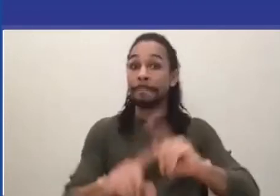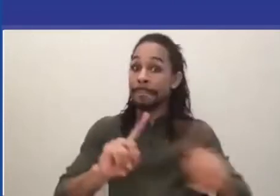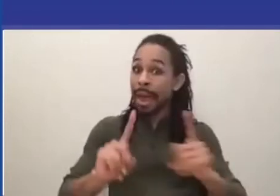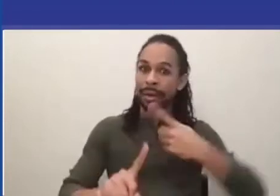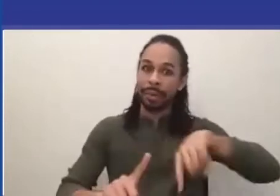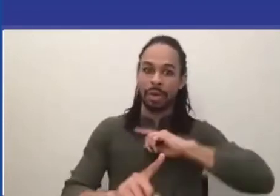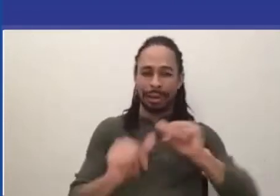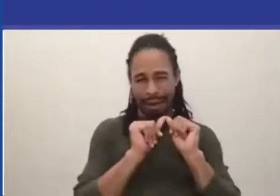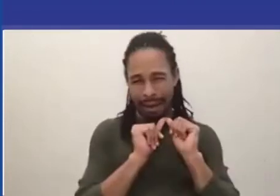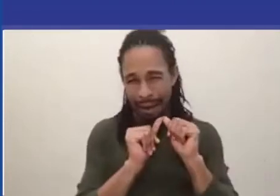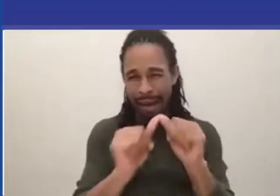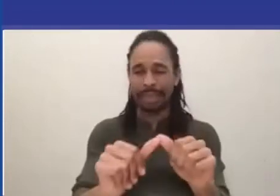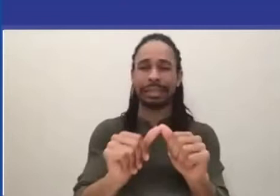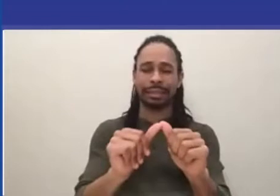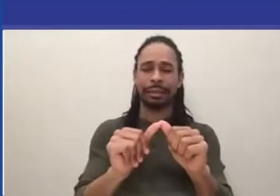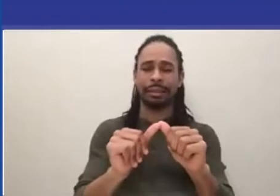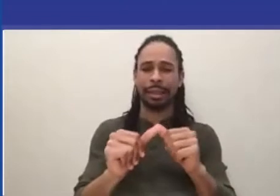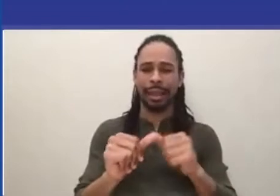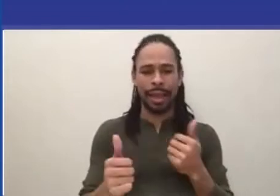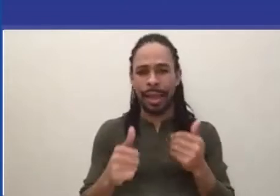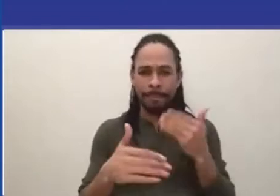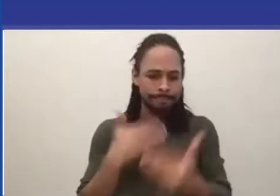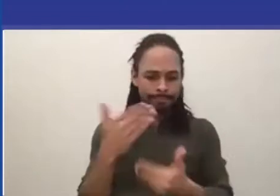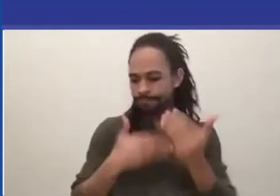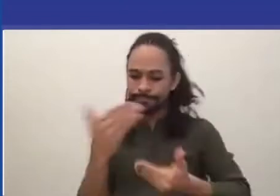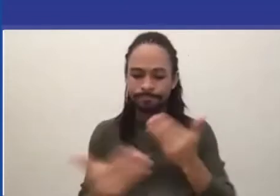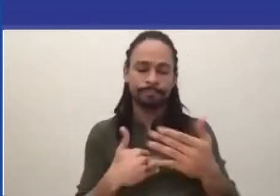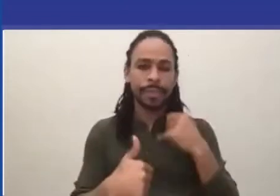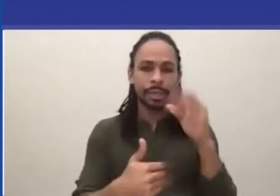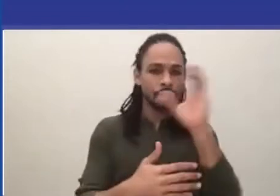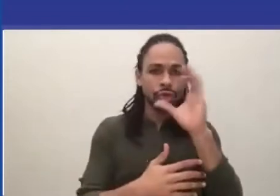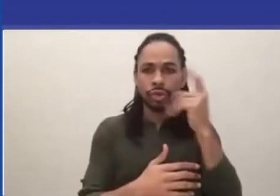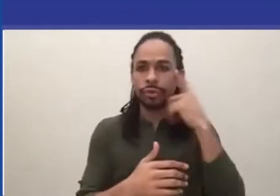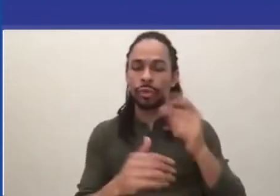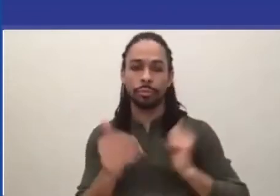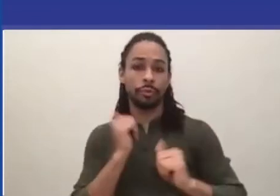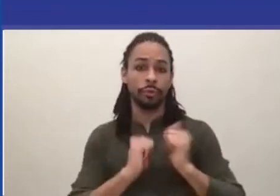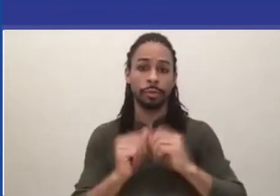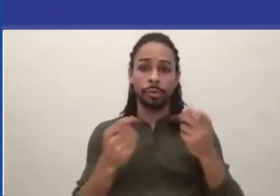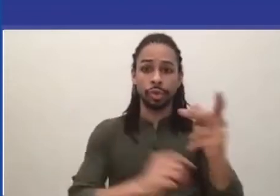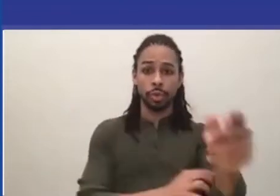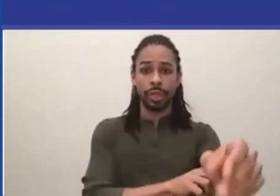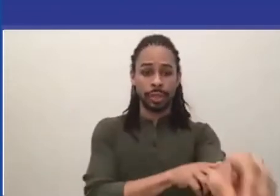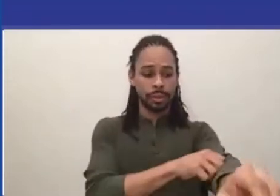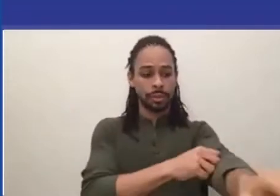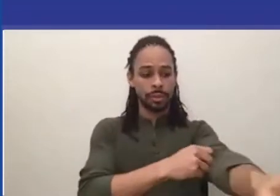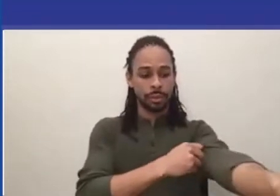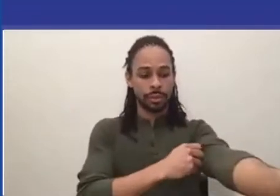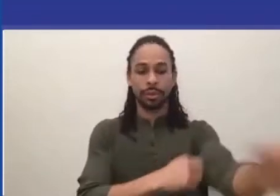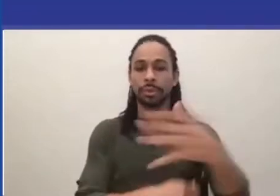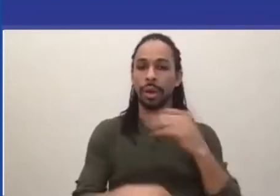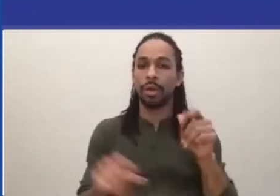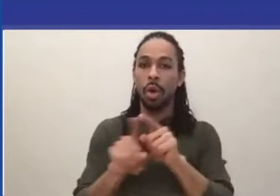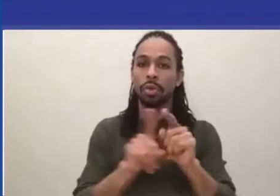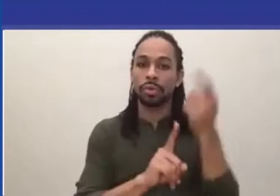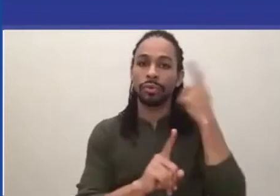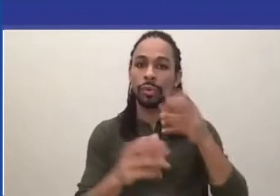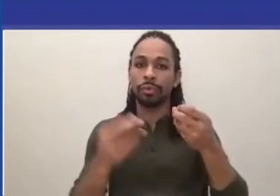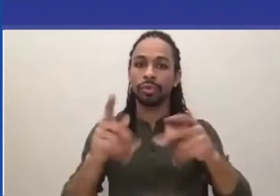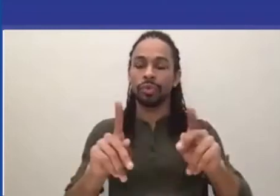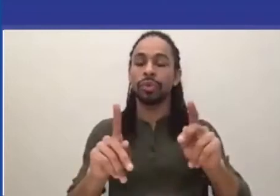opportunities, but also searching for opportunities to educate and inform and entertain all at the same